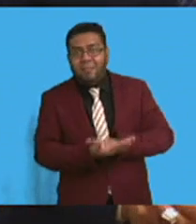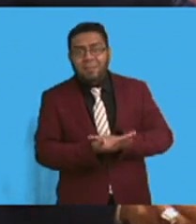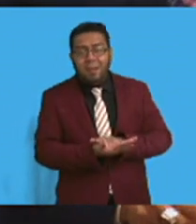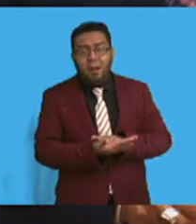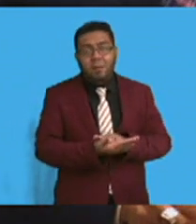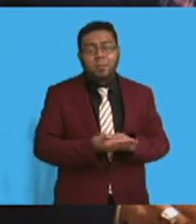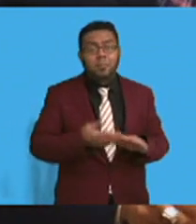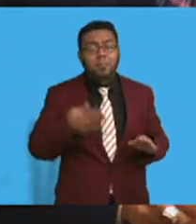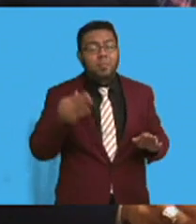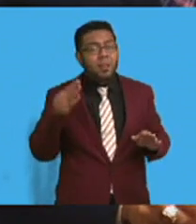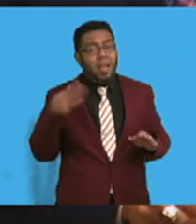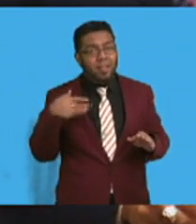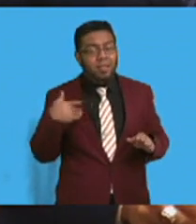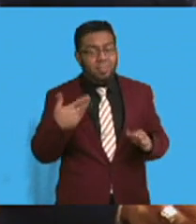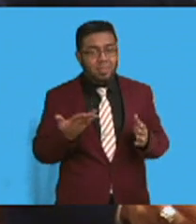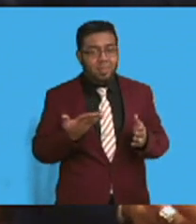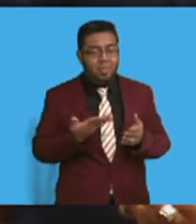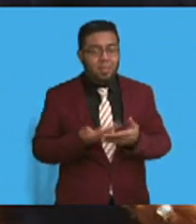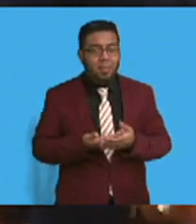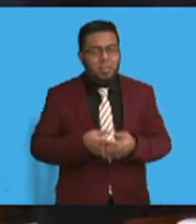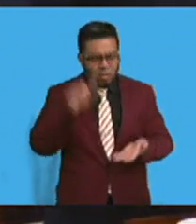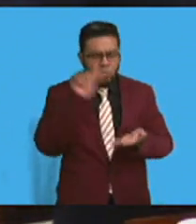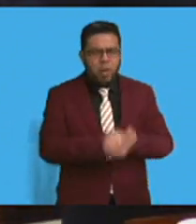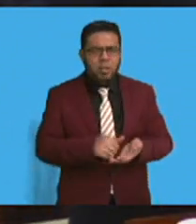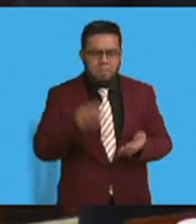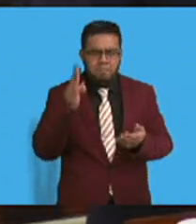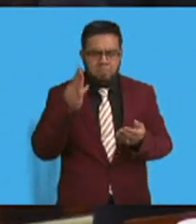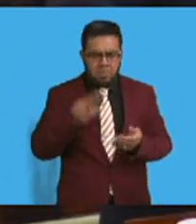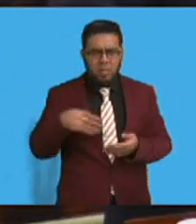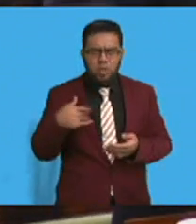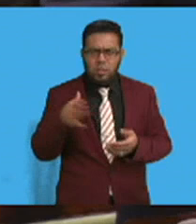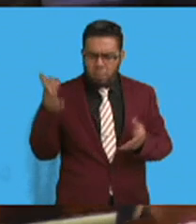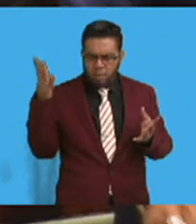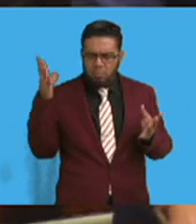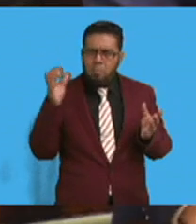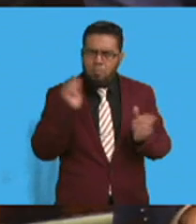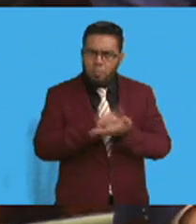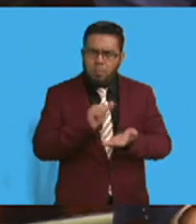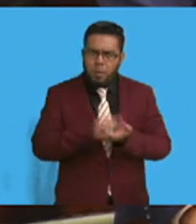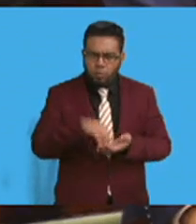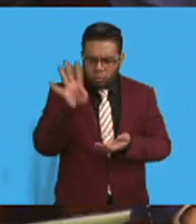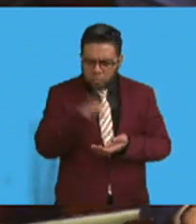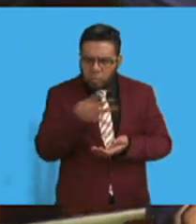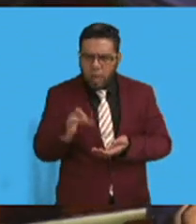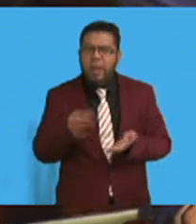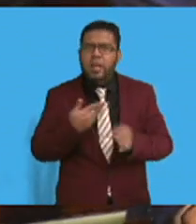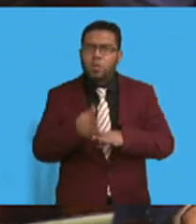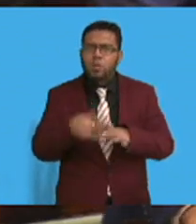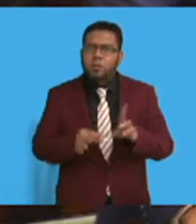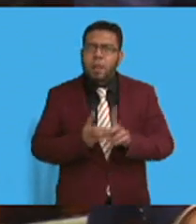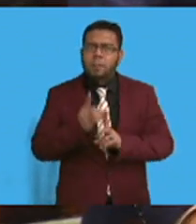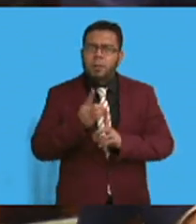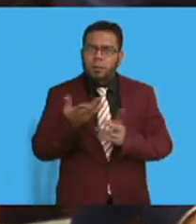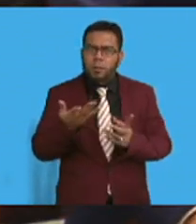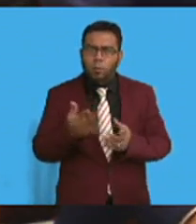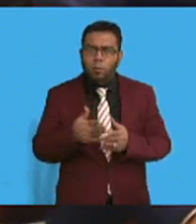be under the ambit of local government. It's the right ministry that makes the most sense for inspecting and approving new developments. This will also bring